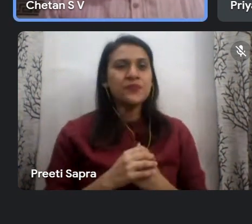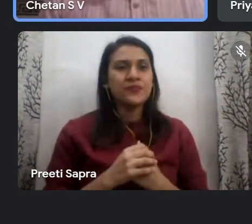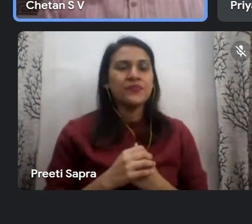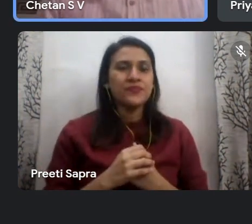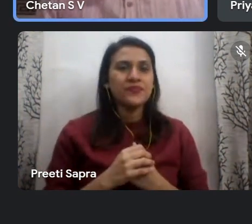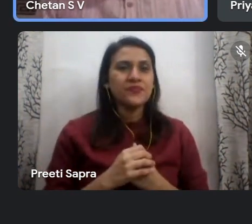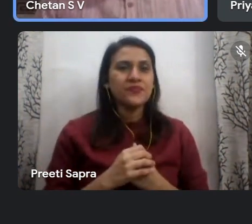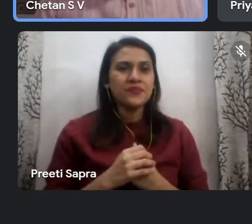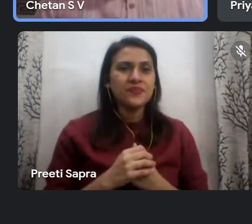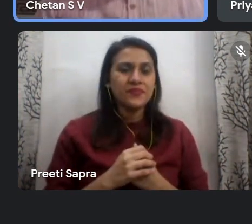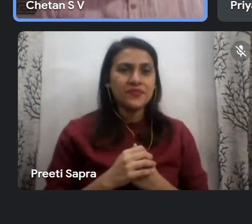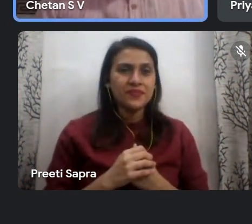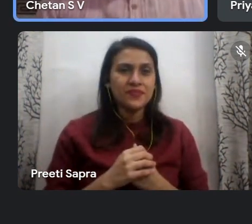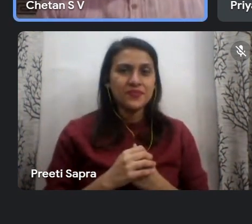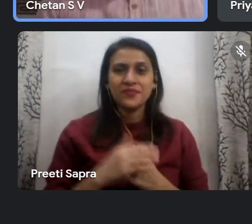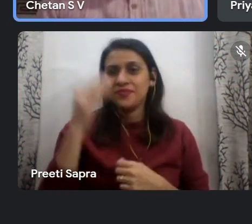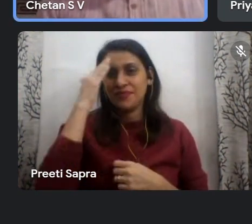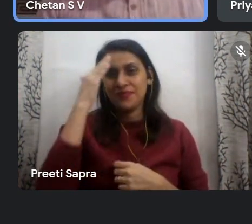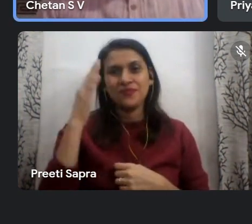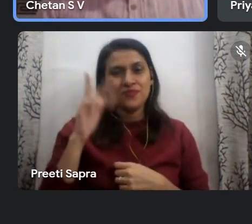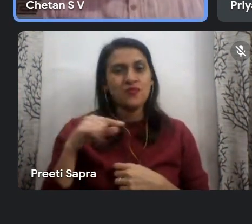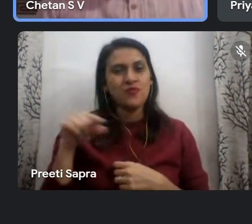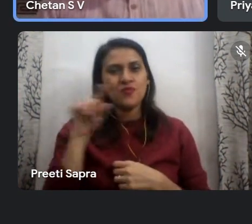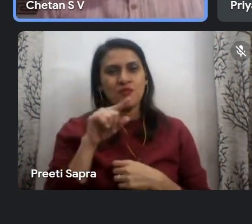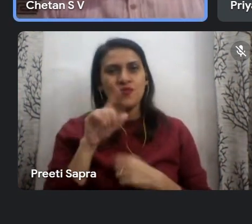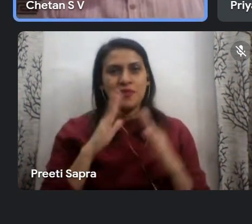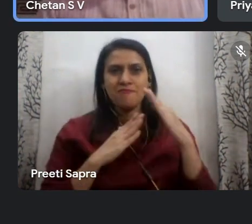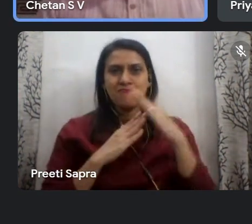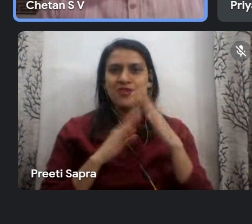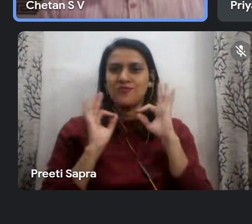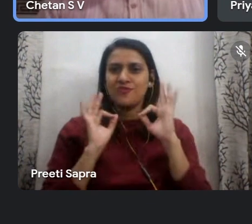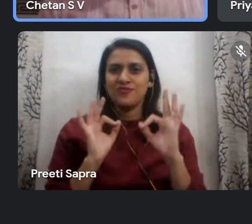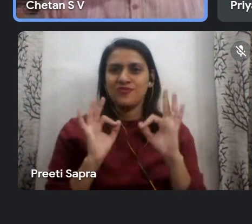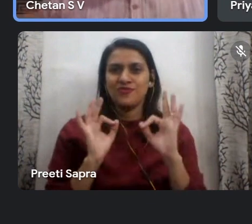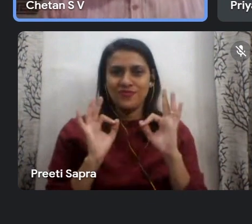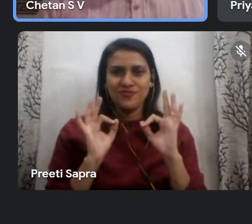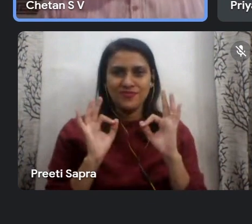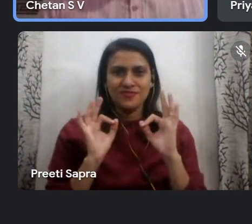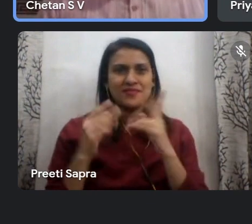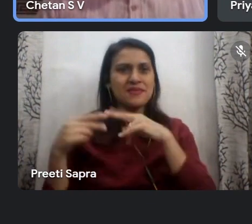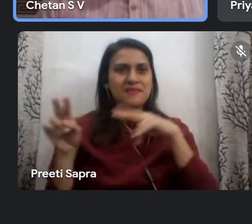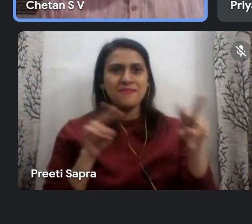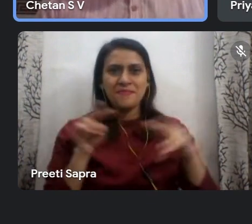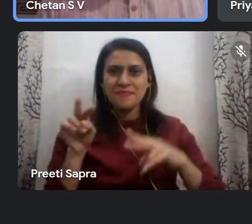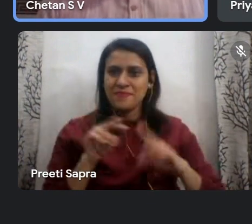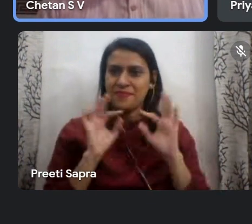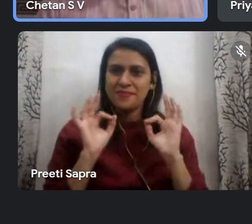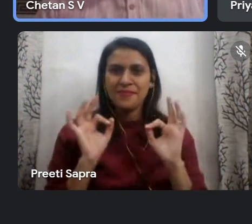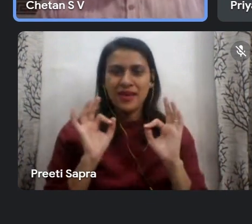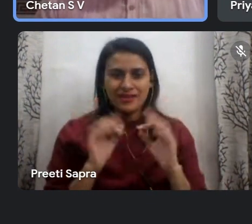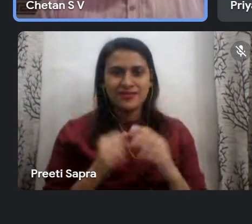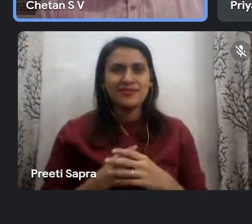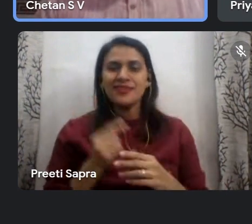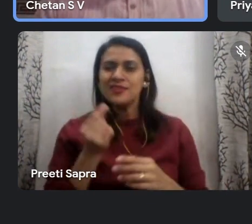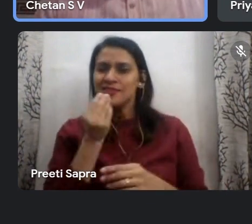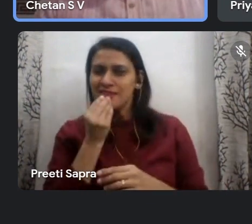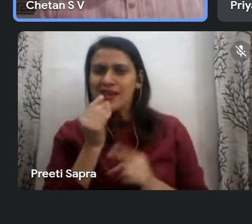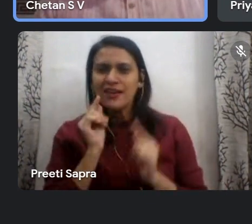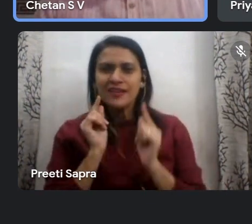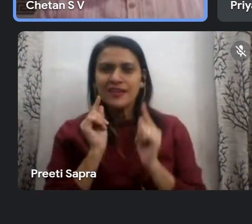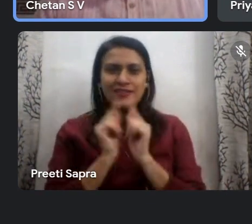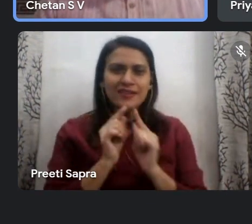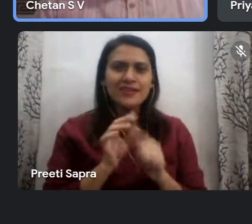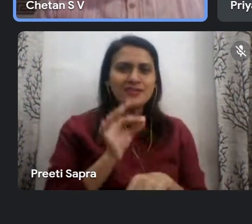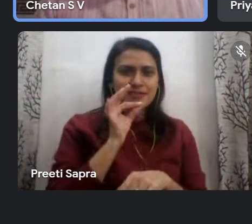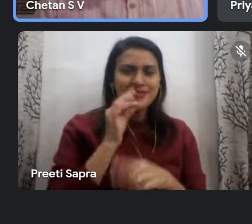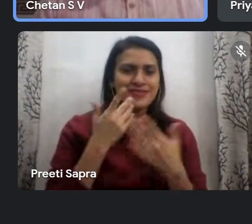Um, I hope you all had a break and just moved a little bit and had something to eat or drink.